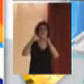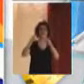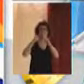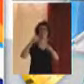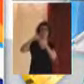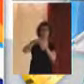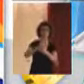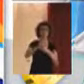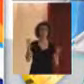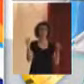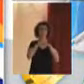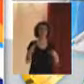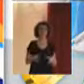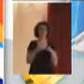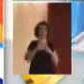you some